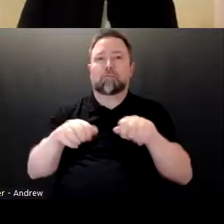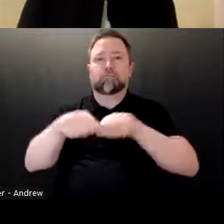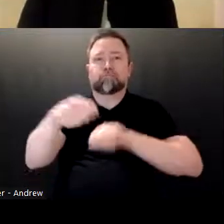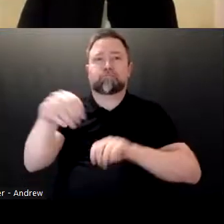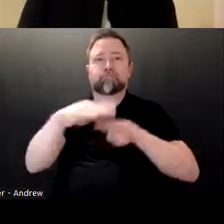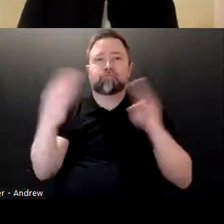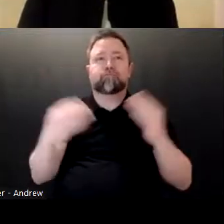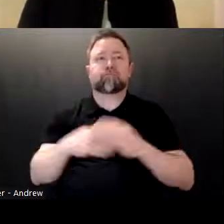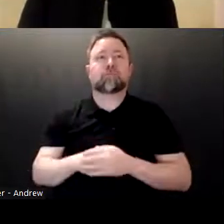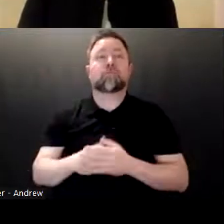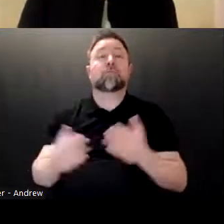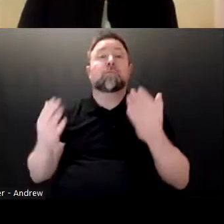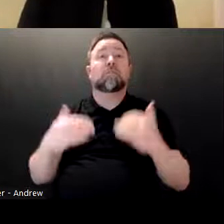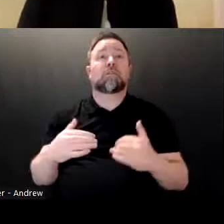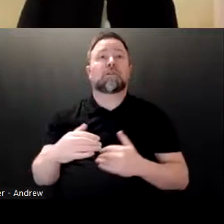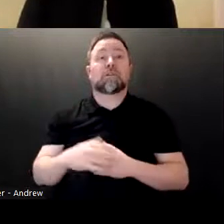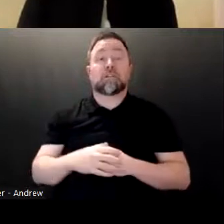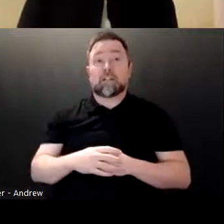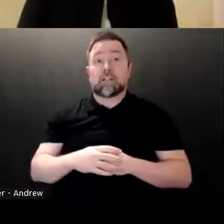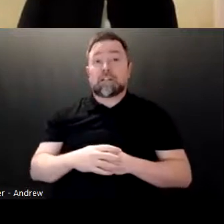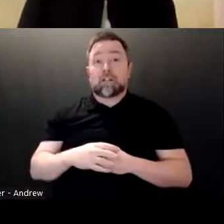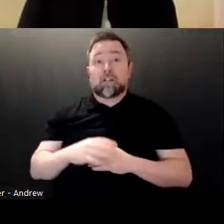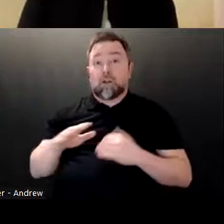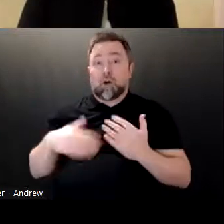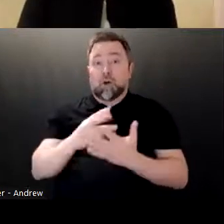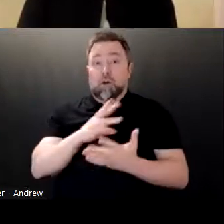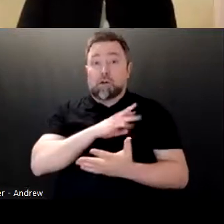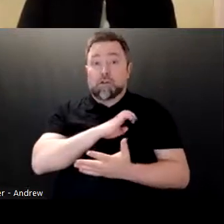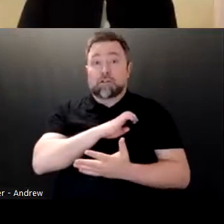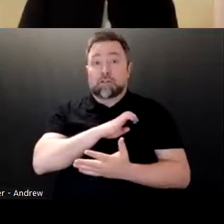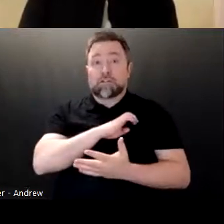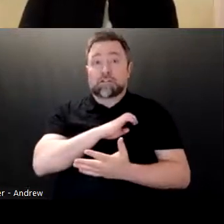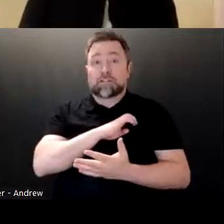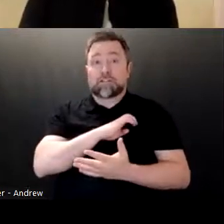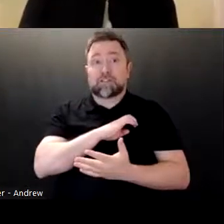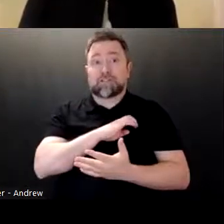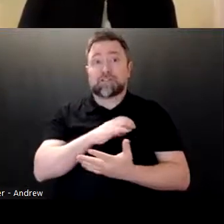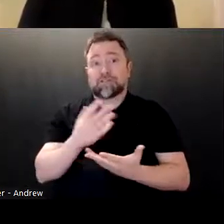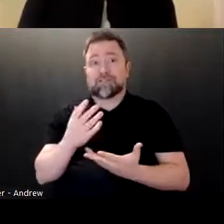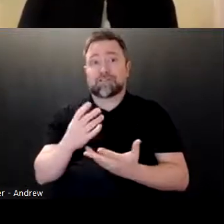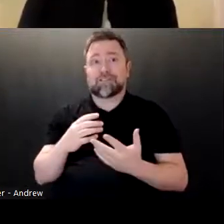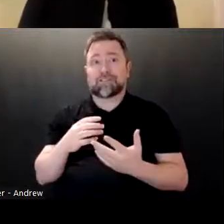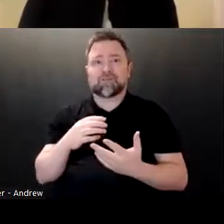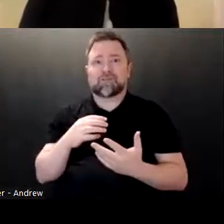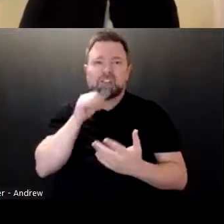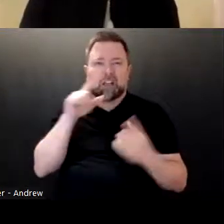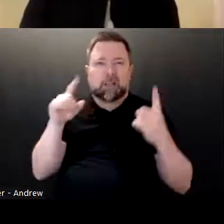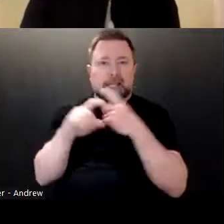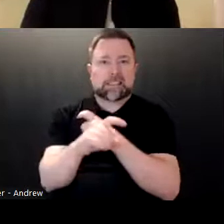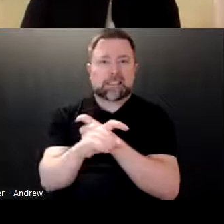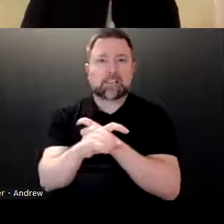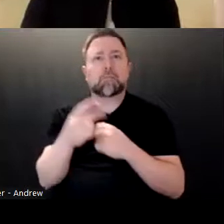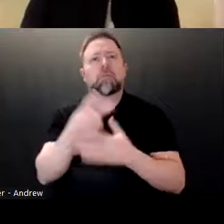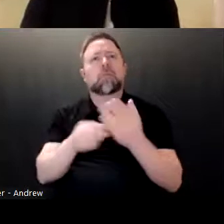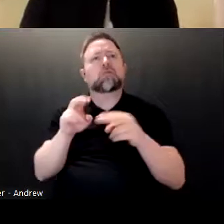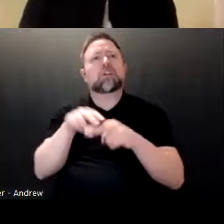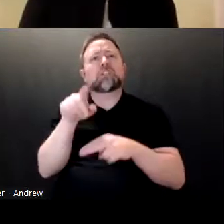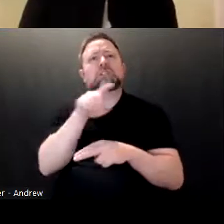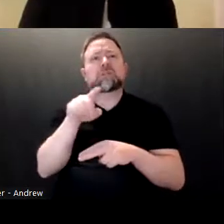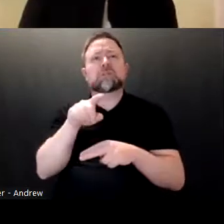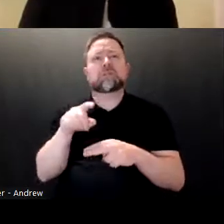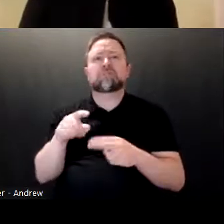little cuts. Really, I think really very much he's making a declaration of, I'm an artist here working in